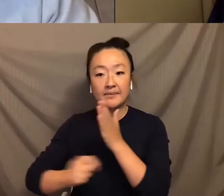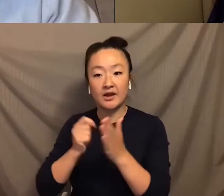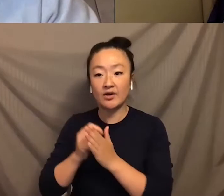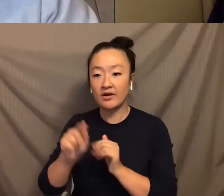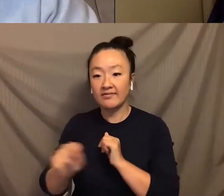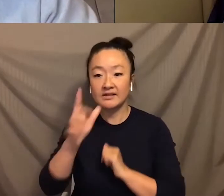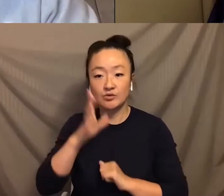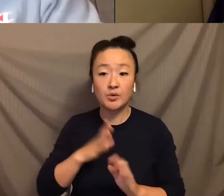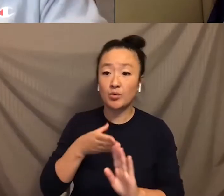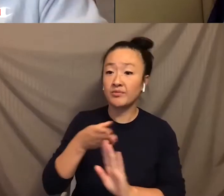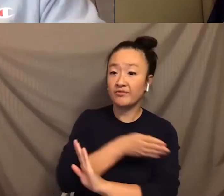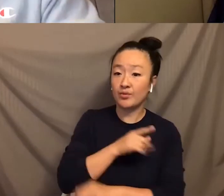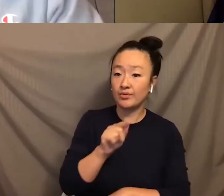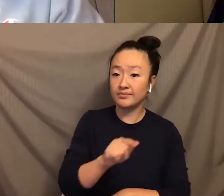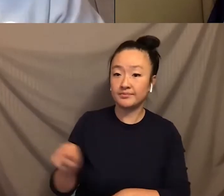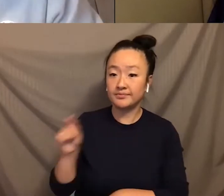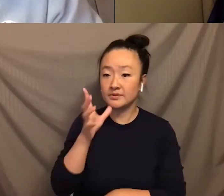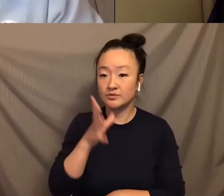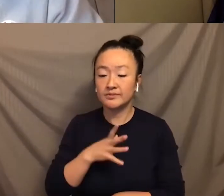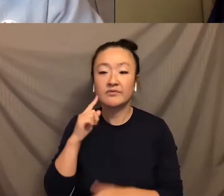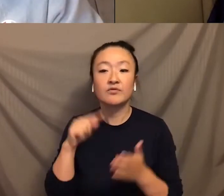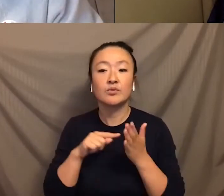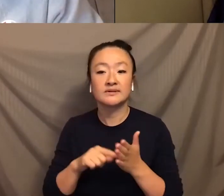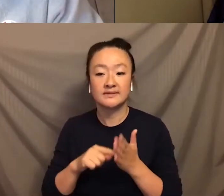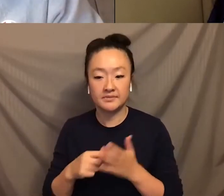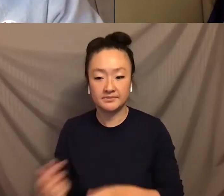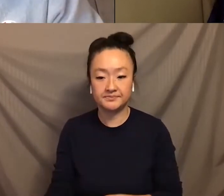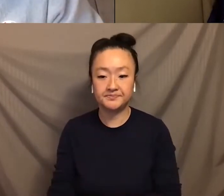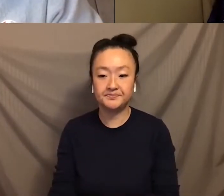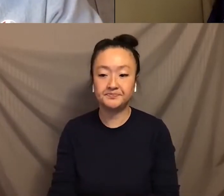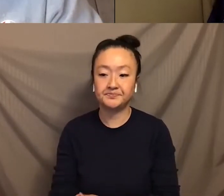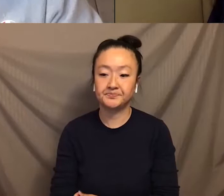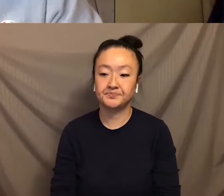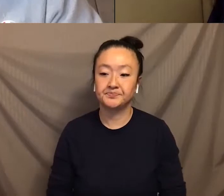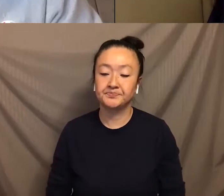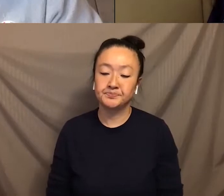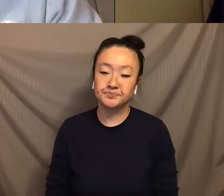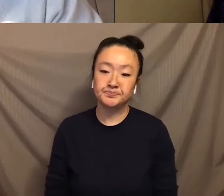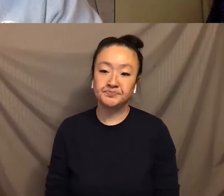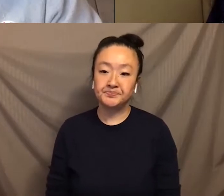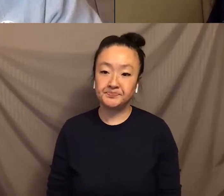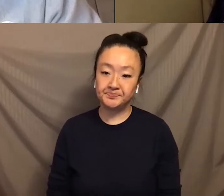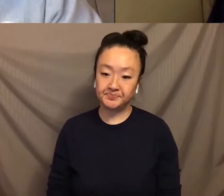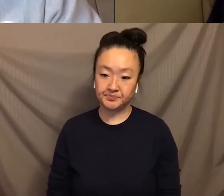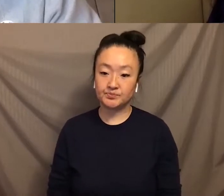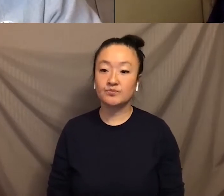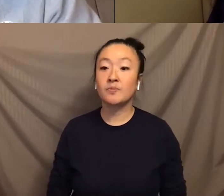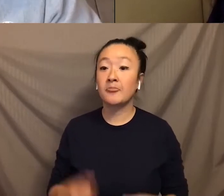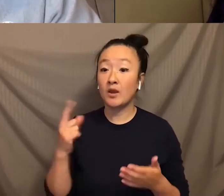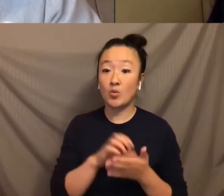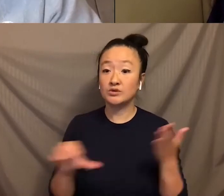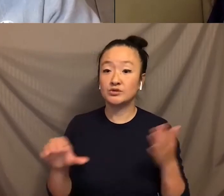women, because, for example, the subject of one of my chapters,